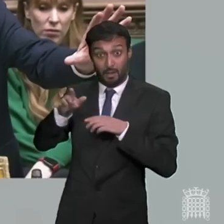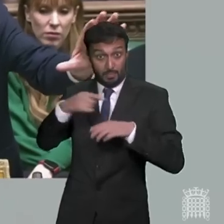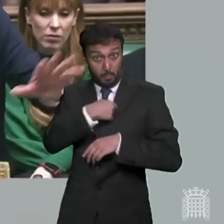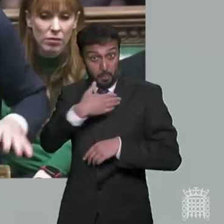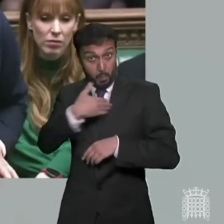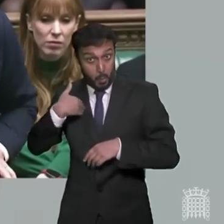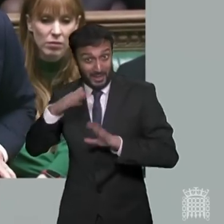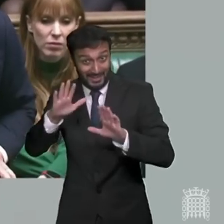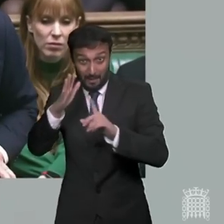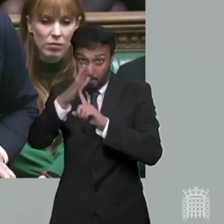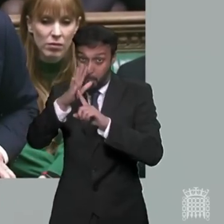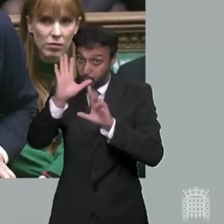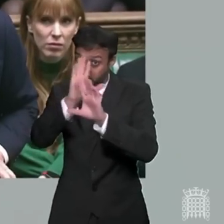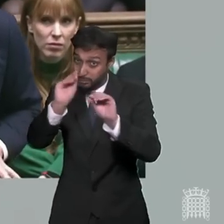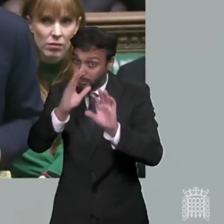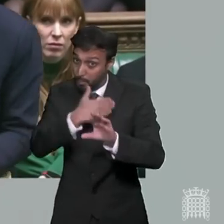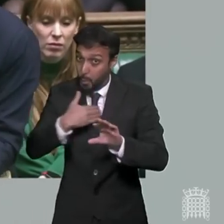might want to listen to this,